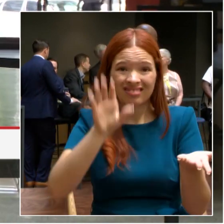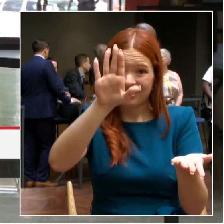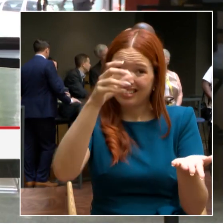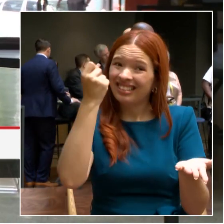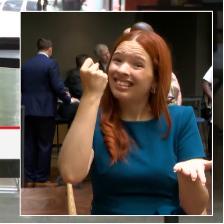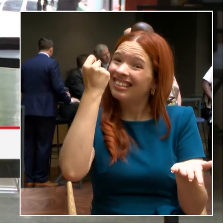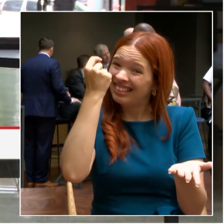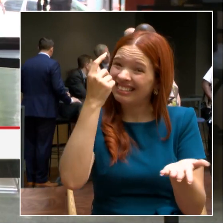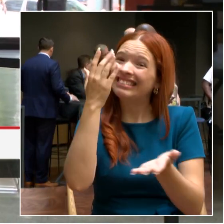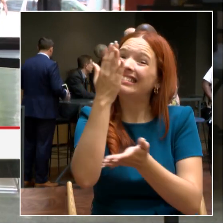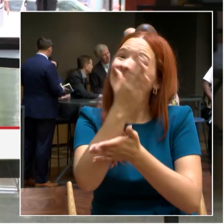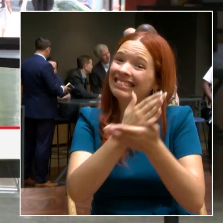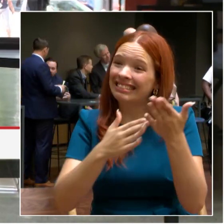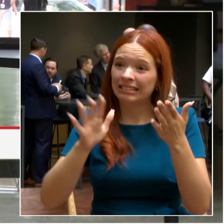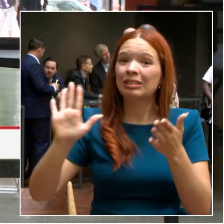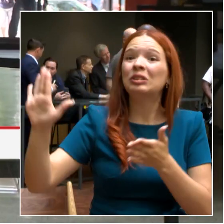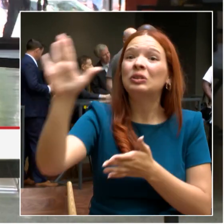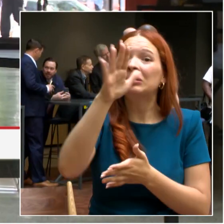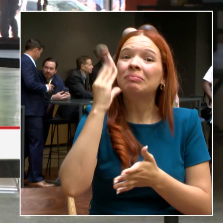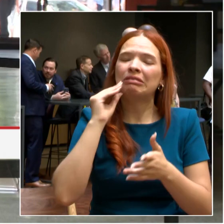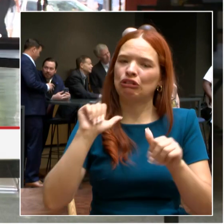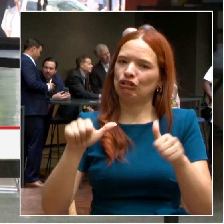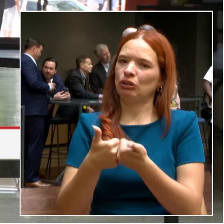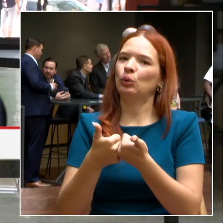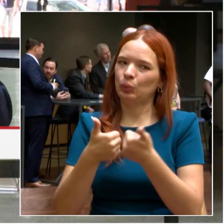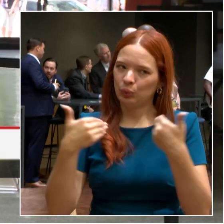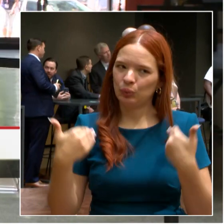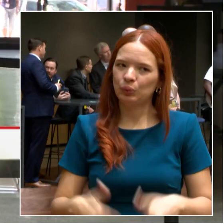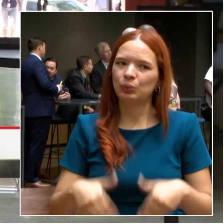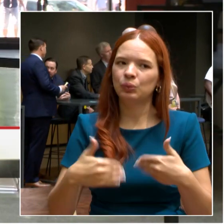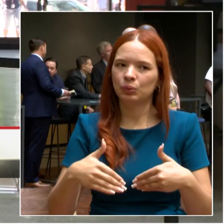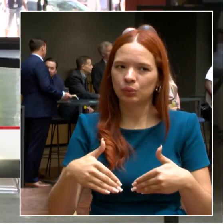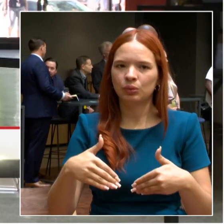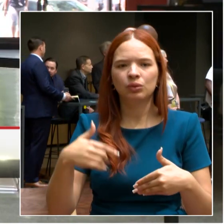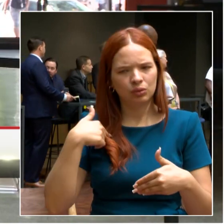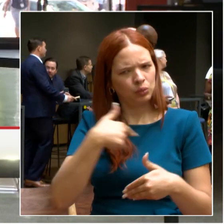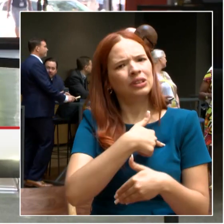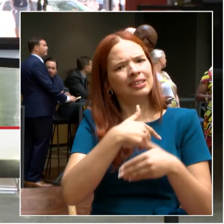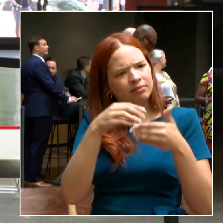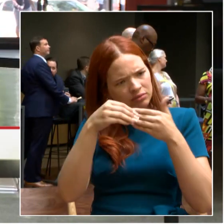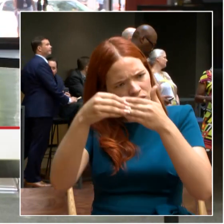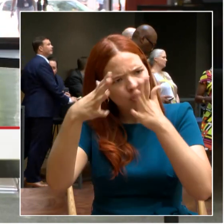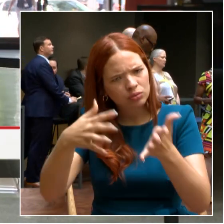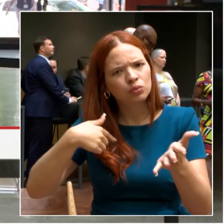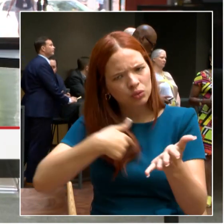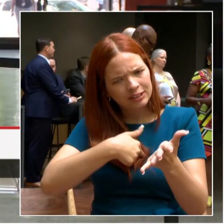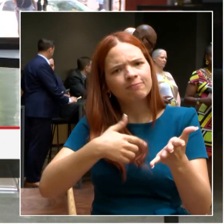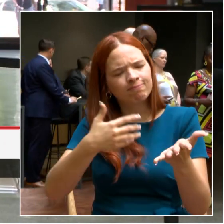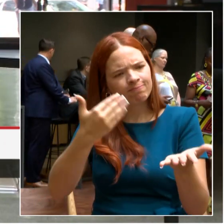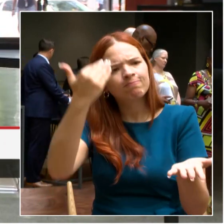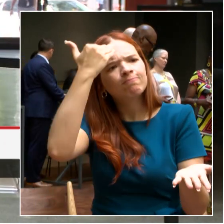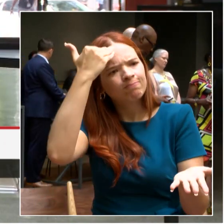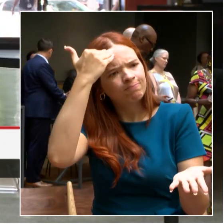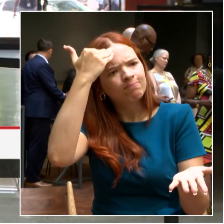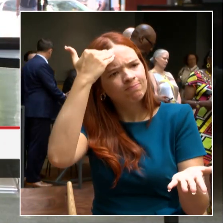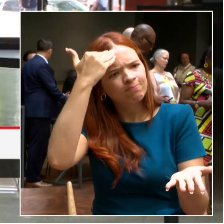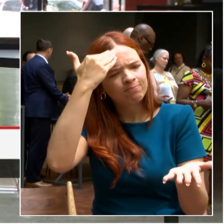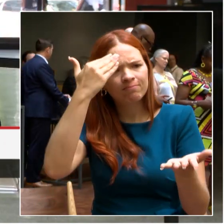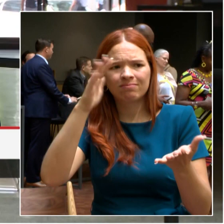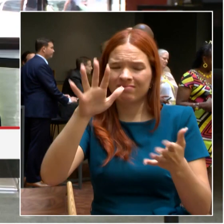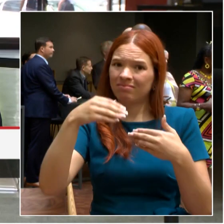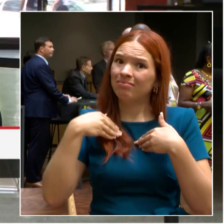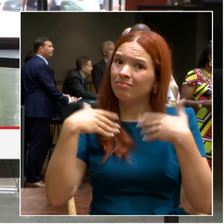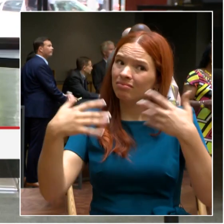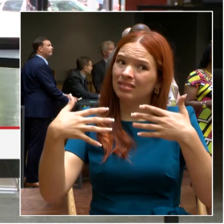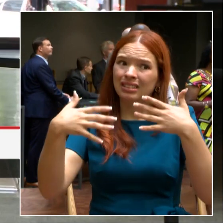breadth of work that we do. We have more office workers concentrated in DC than we do as a share of our workforce overall.